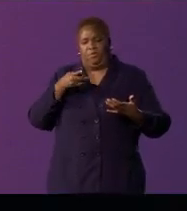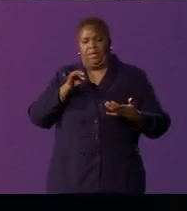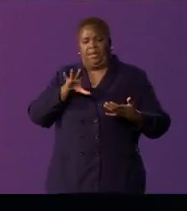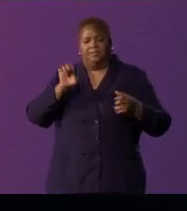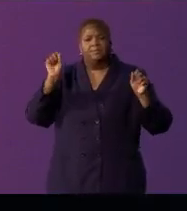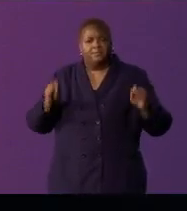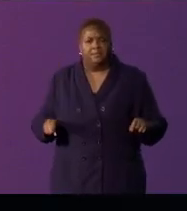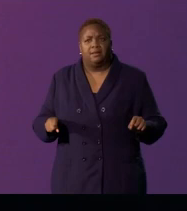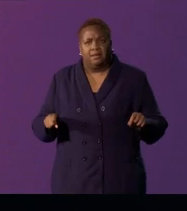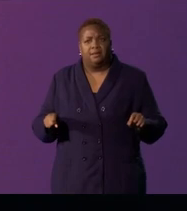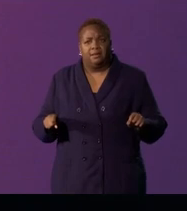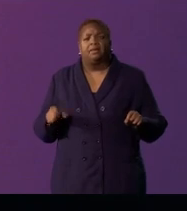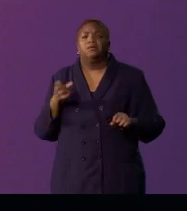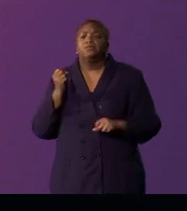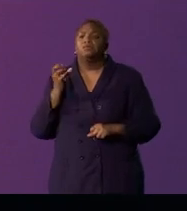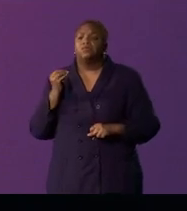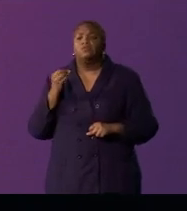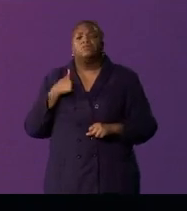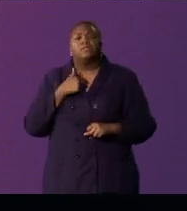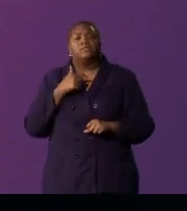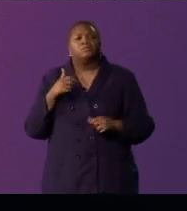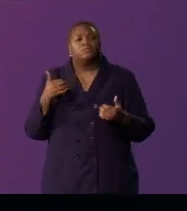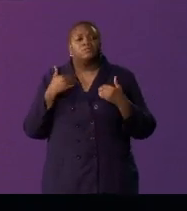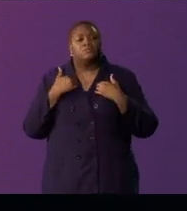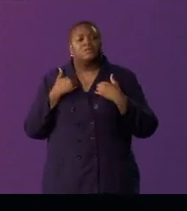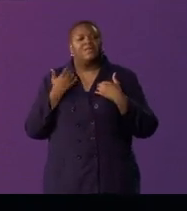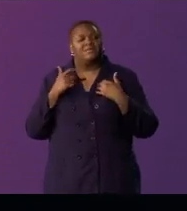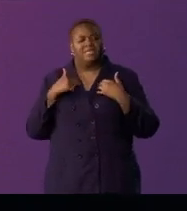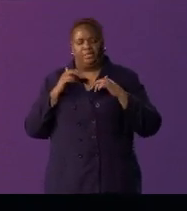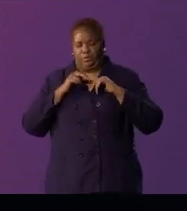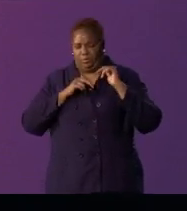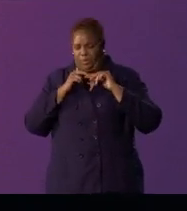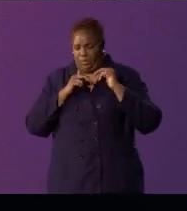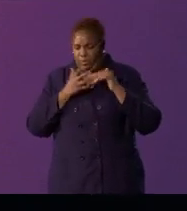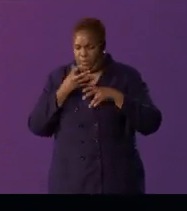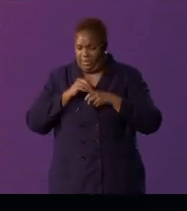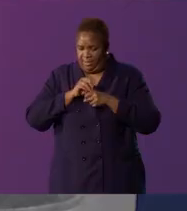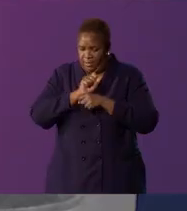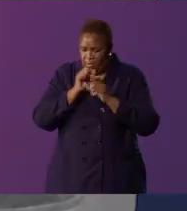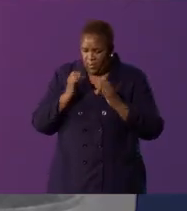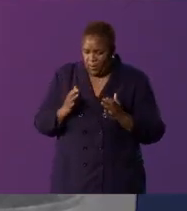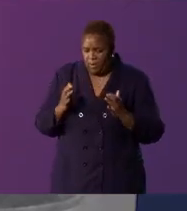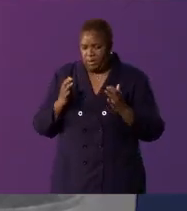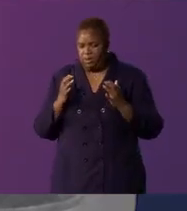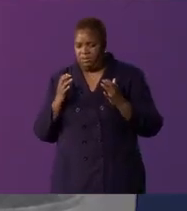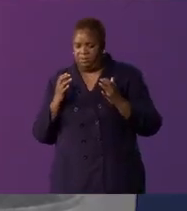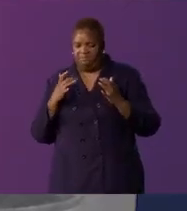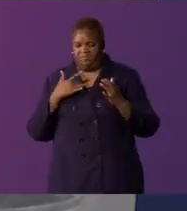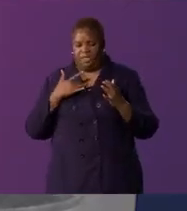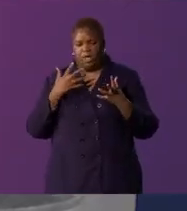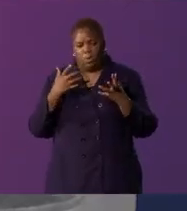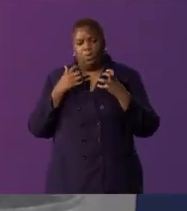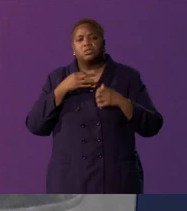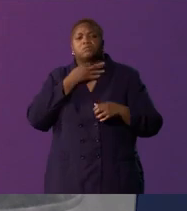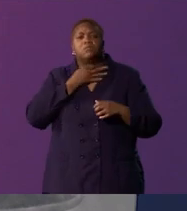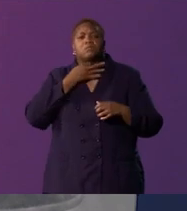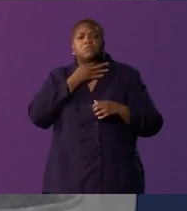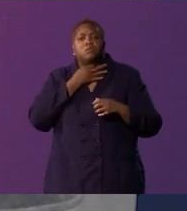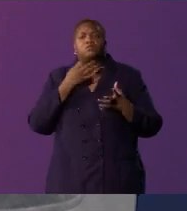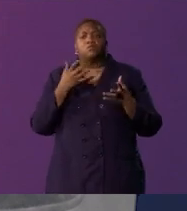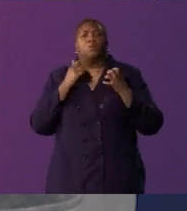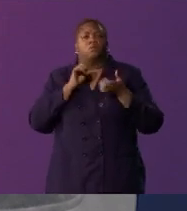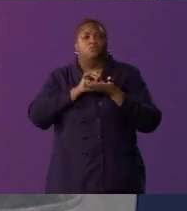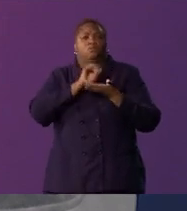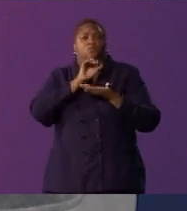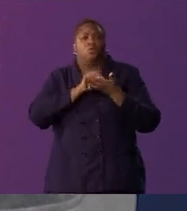I think what we need to have is, we need to build into our employees a desire to be curious and to want to learn